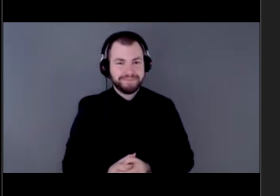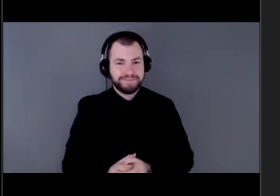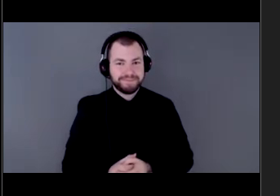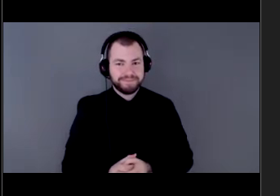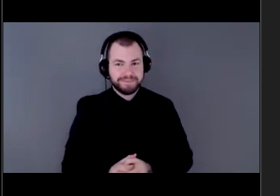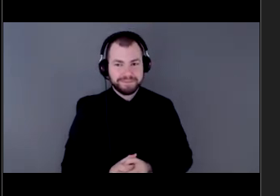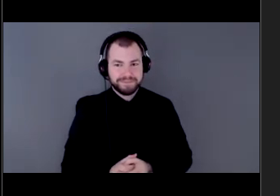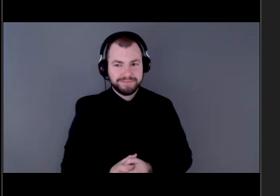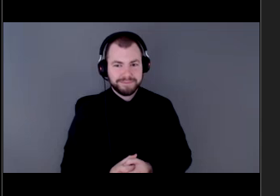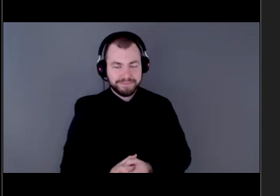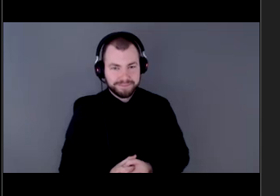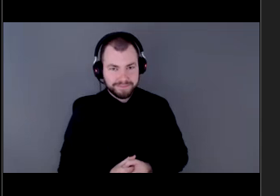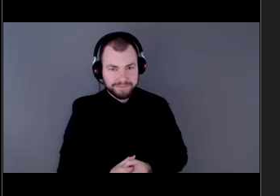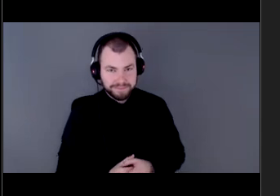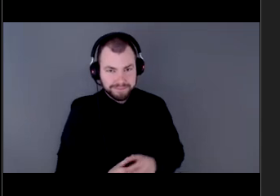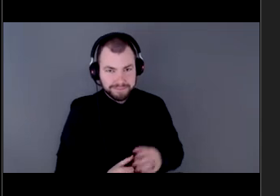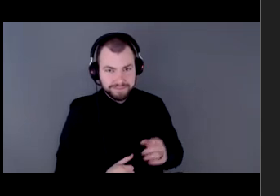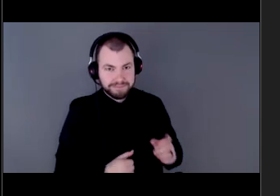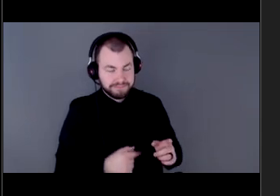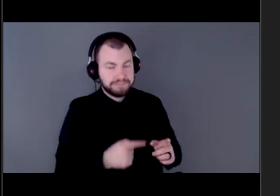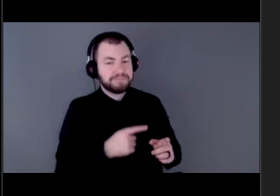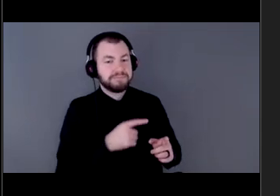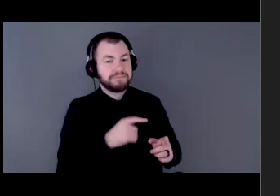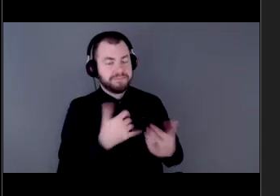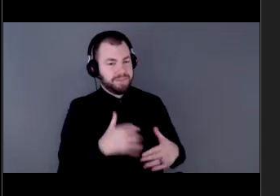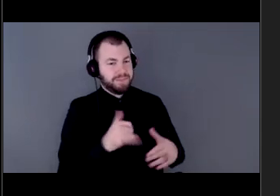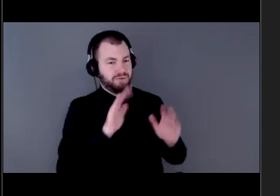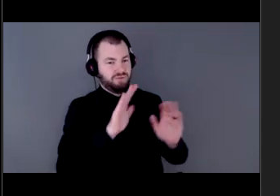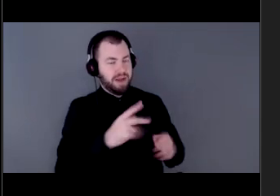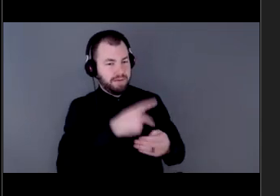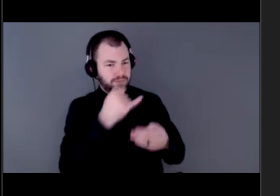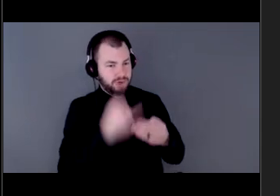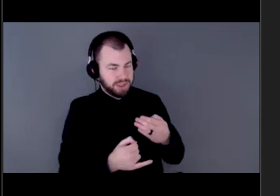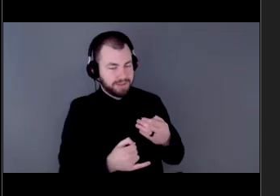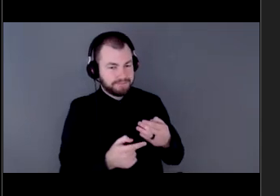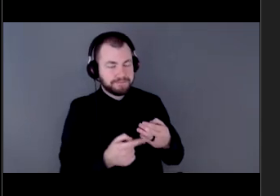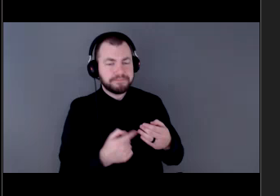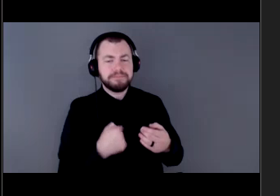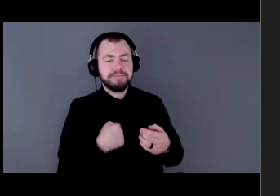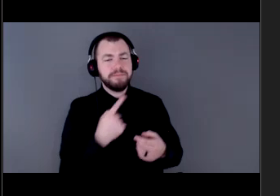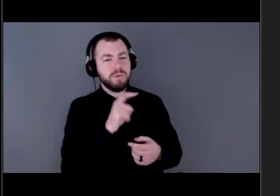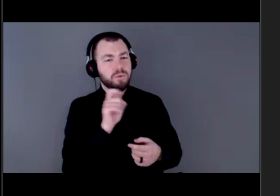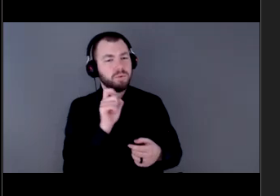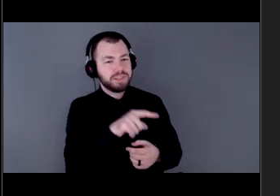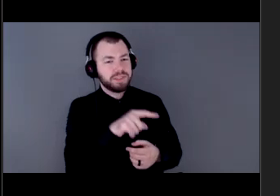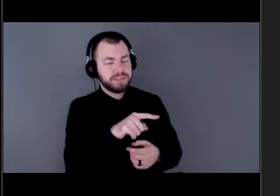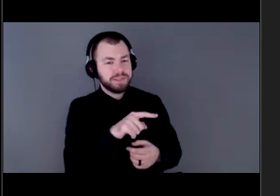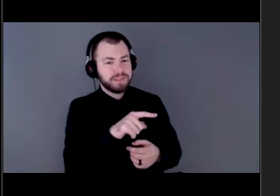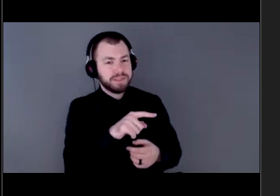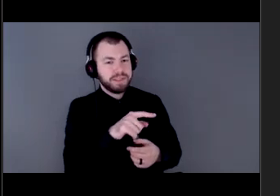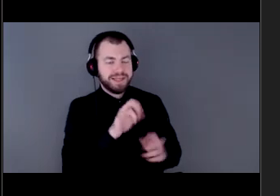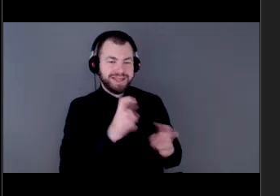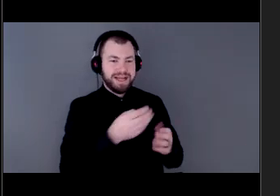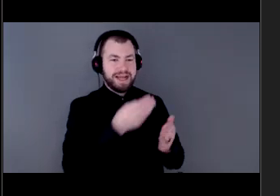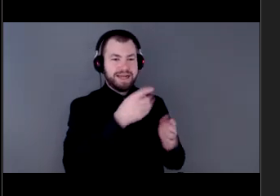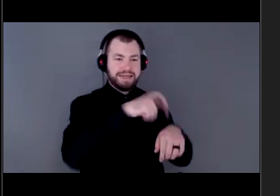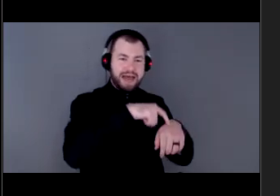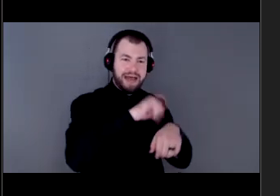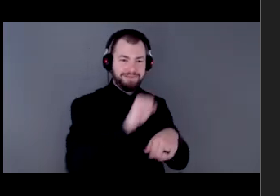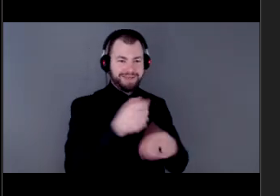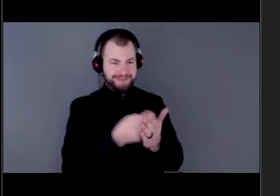I have the microphone here. That was a great project. I had a question. The time is money seems